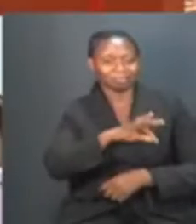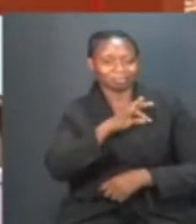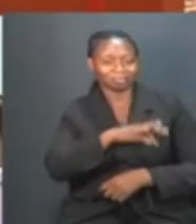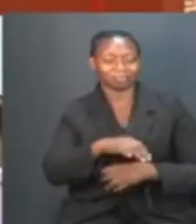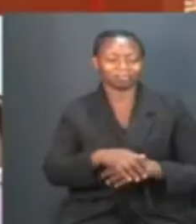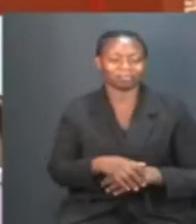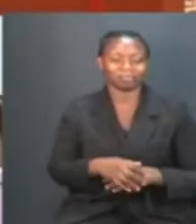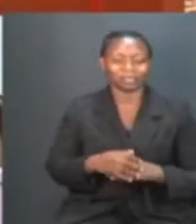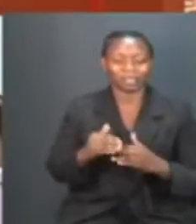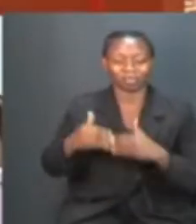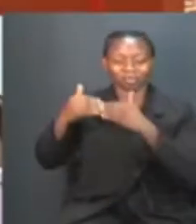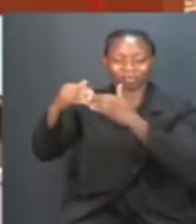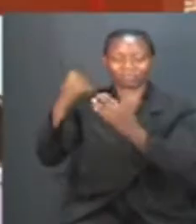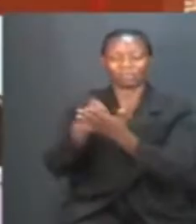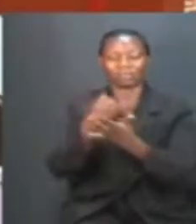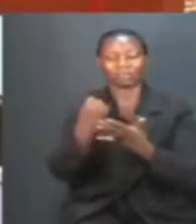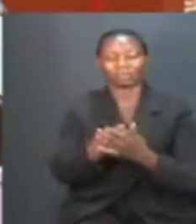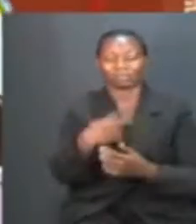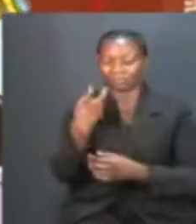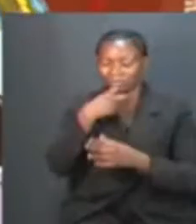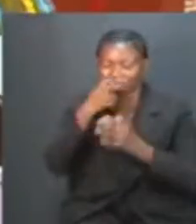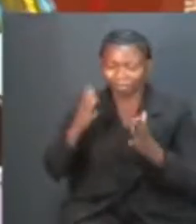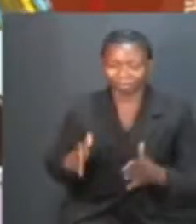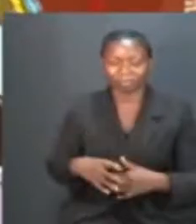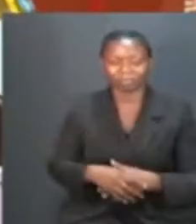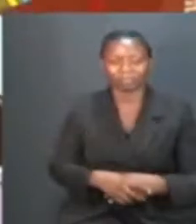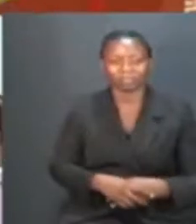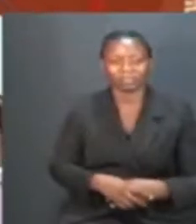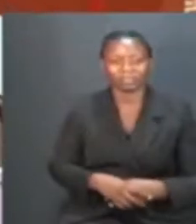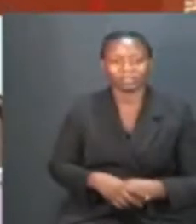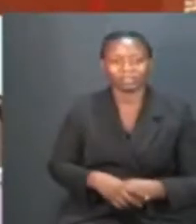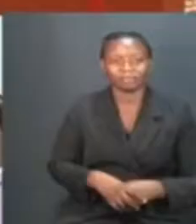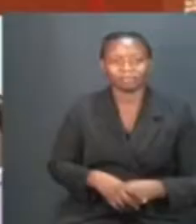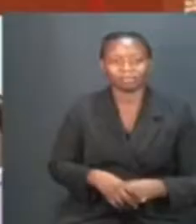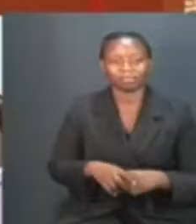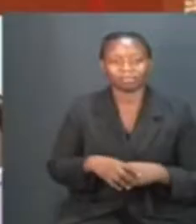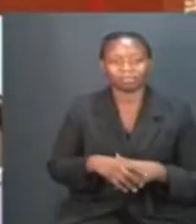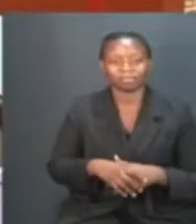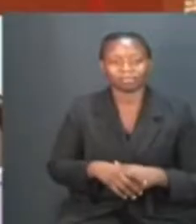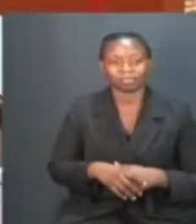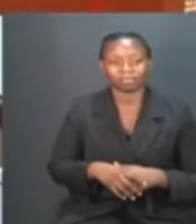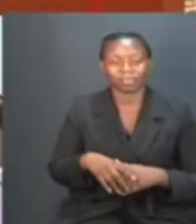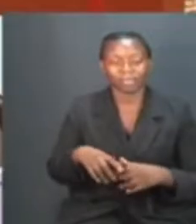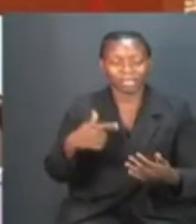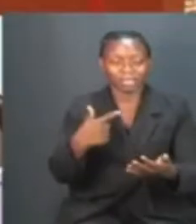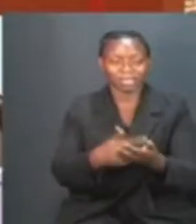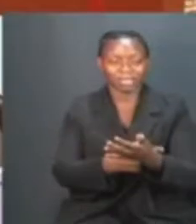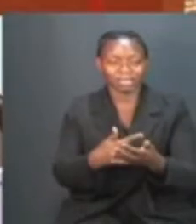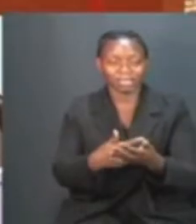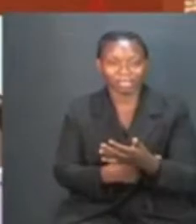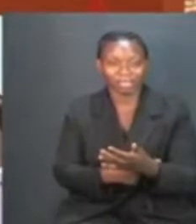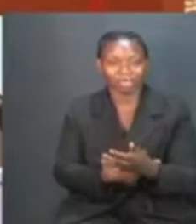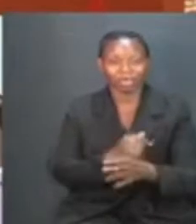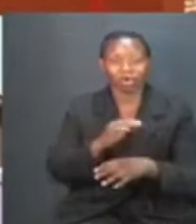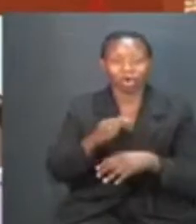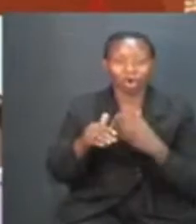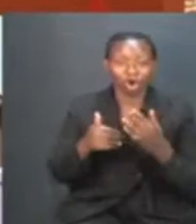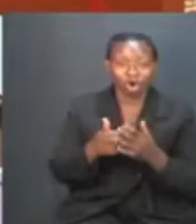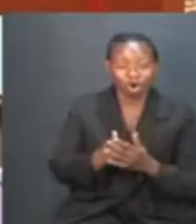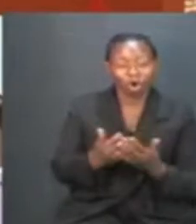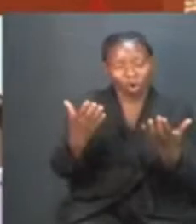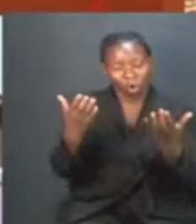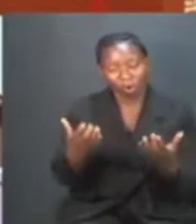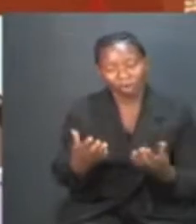the local economy. Mr. Speaker, this is the dawn of the Ghanaian that we have always yearned